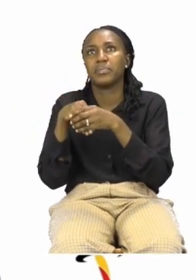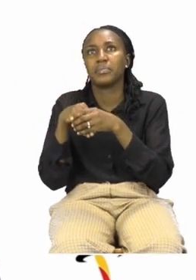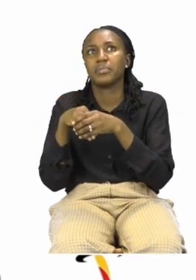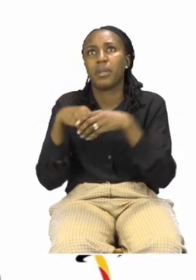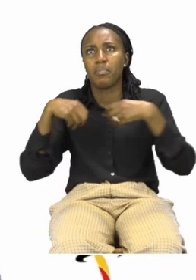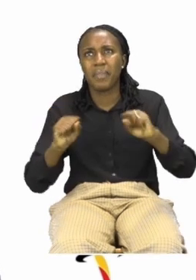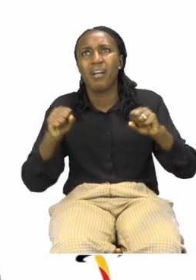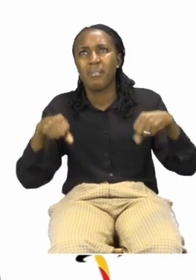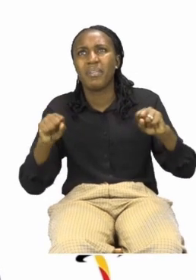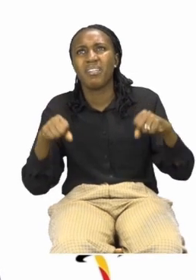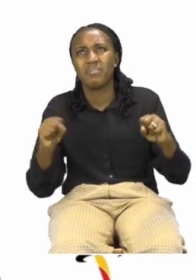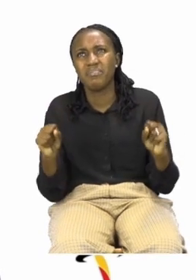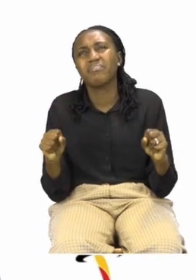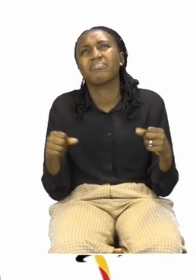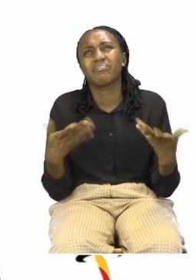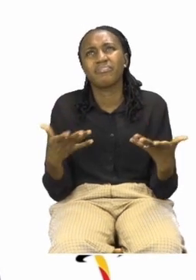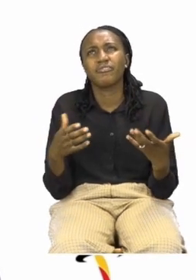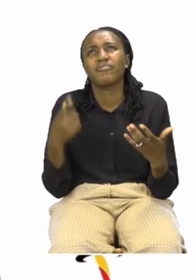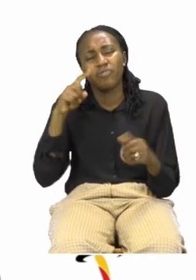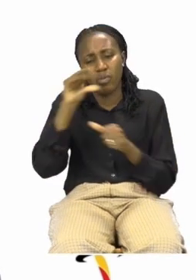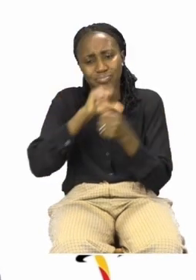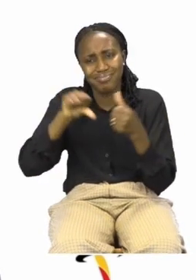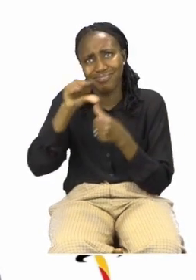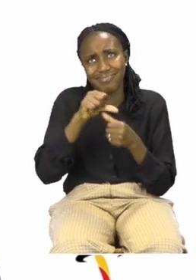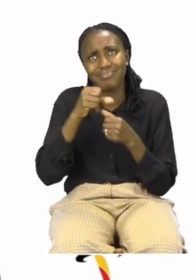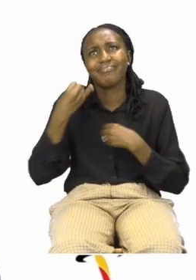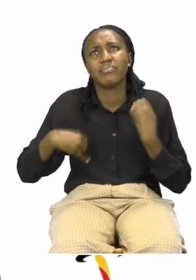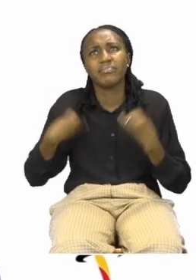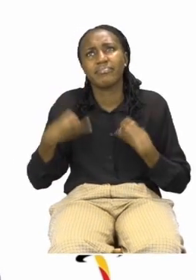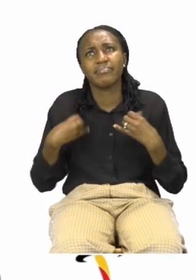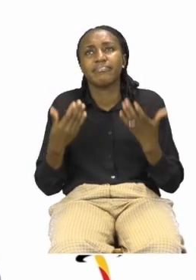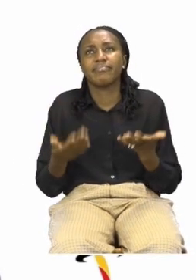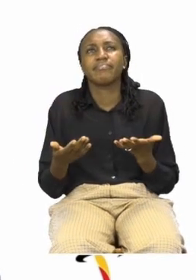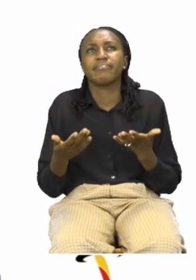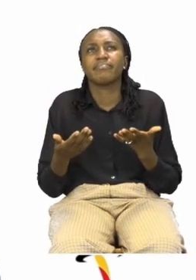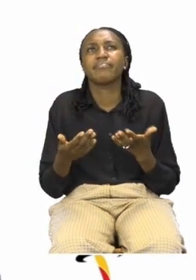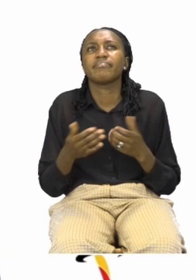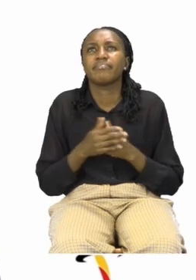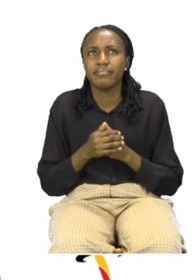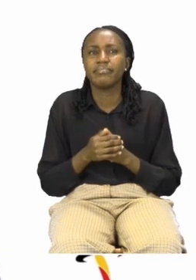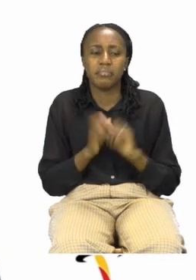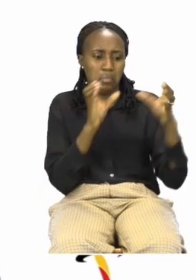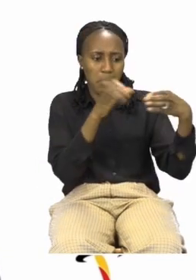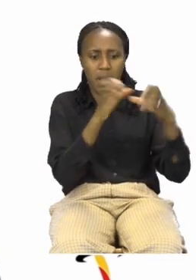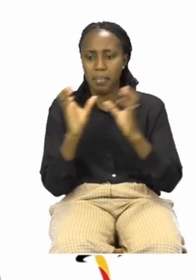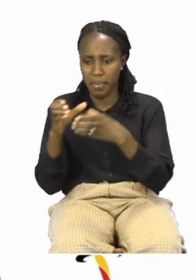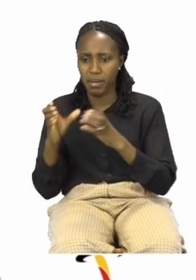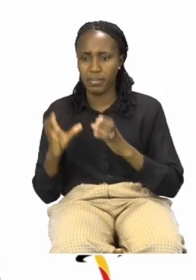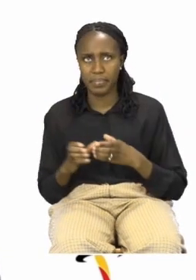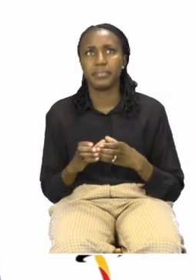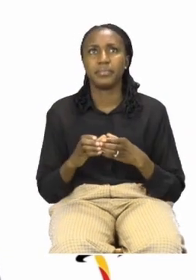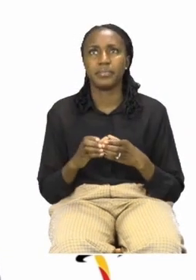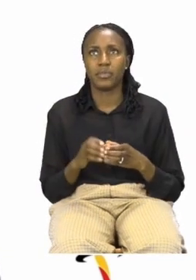especially sports codes that are meant for social leisure purposes. We put them in that given area. So that's how we classified sports codes. But it will run for 4